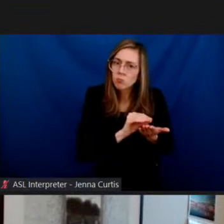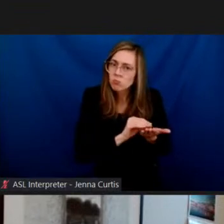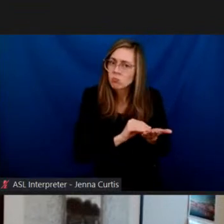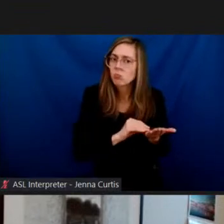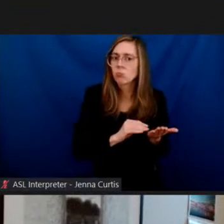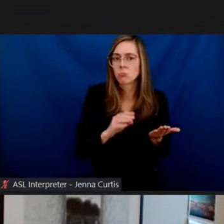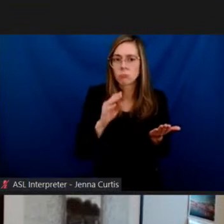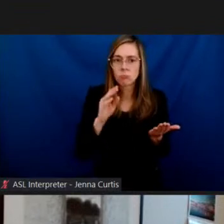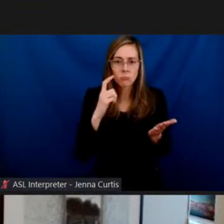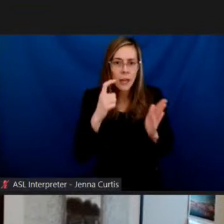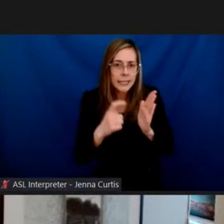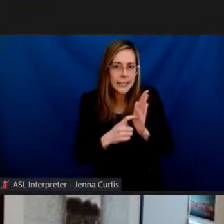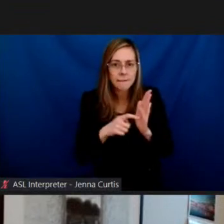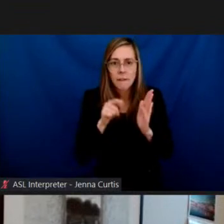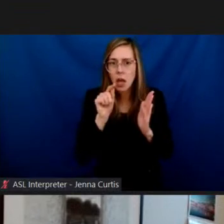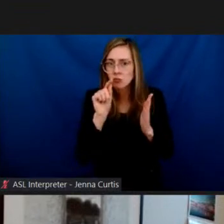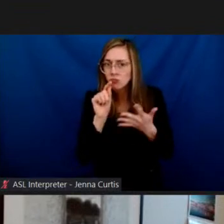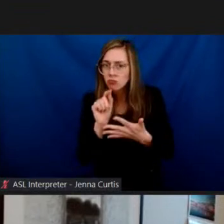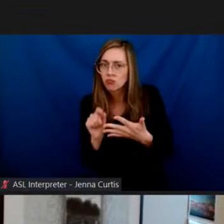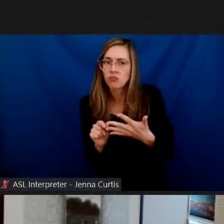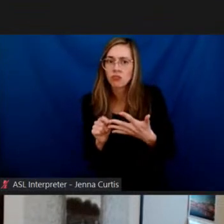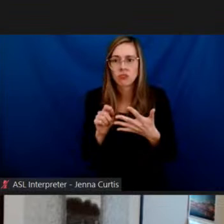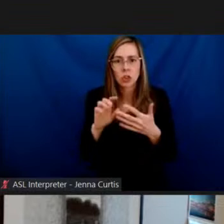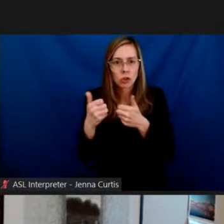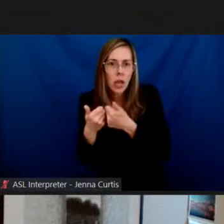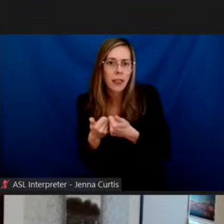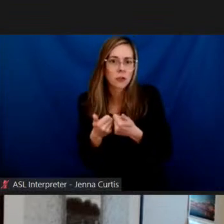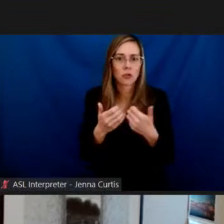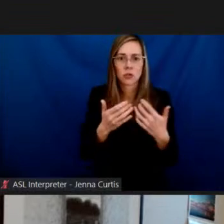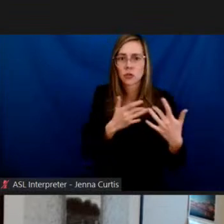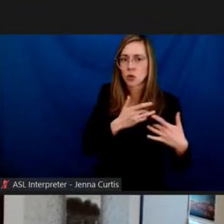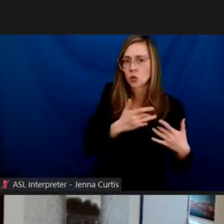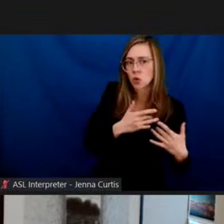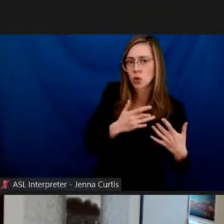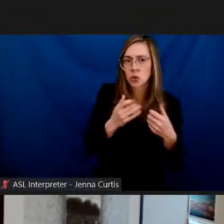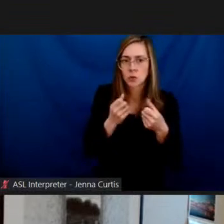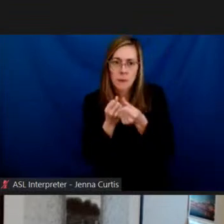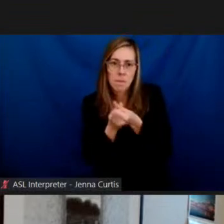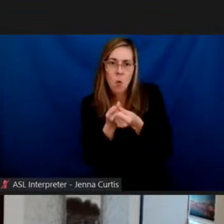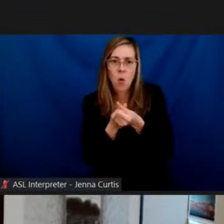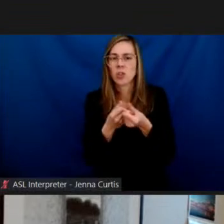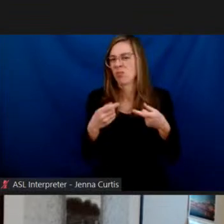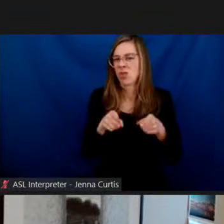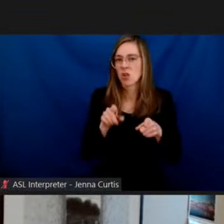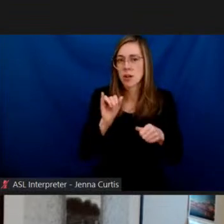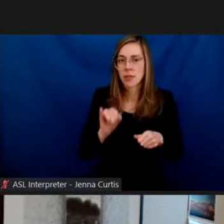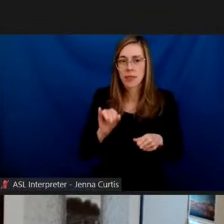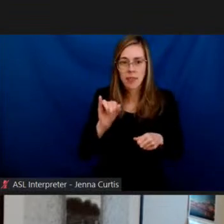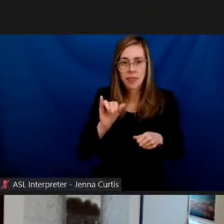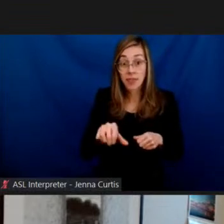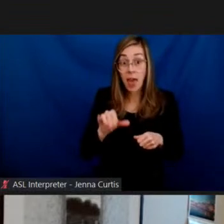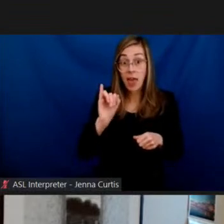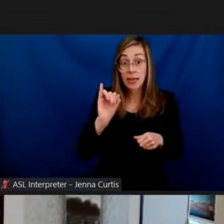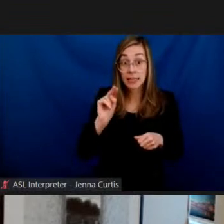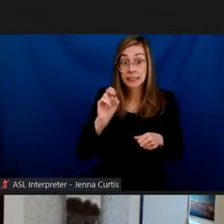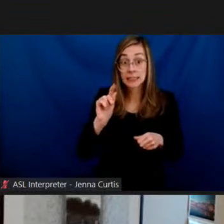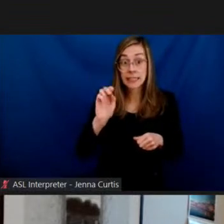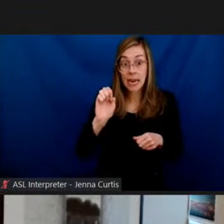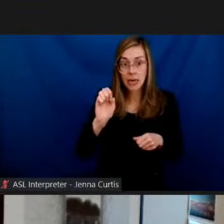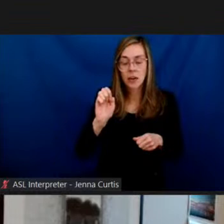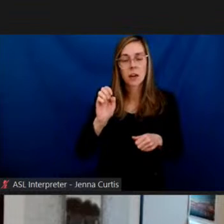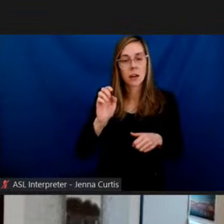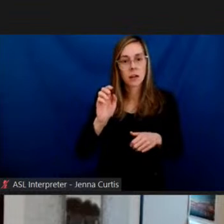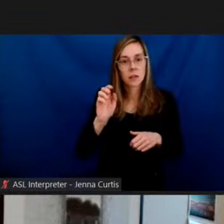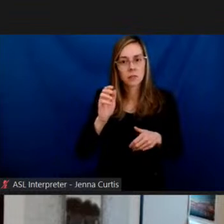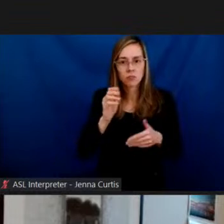any challenges, concerns, additional supports that are needed. Again, as a part of that intake, we always seek to talk and connect